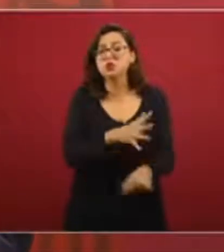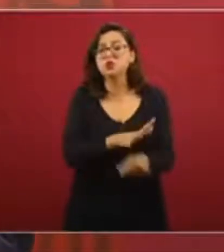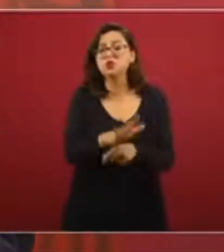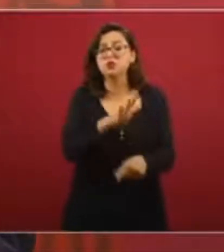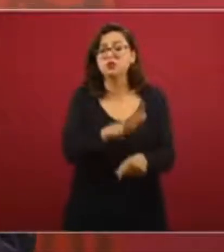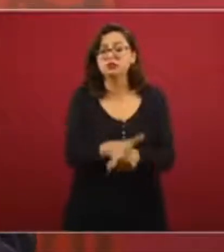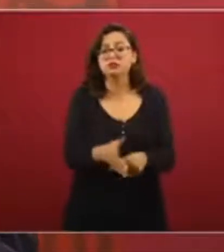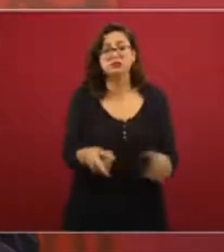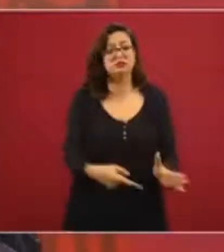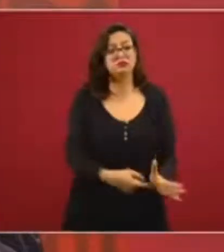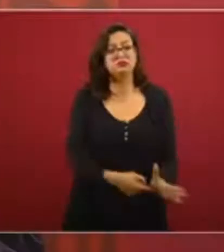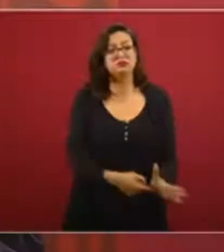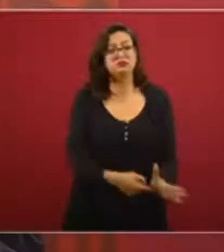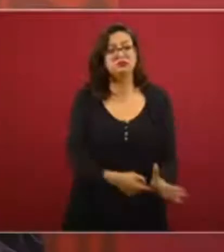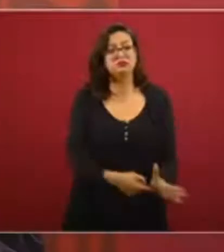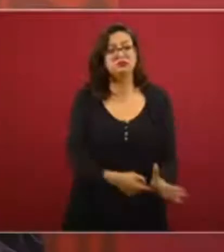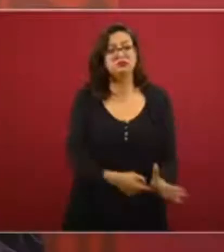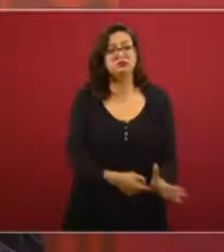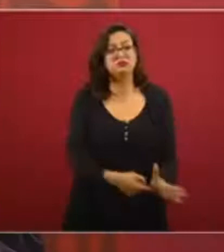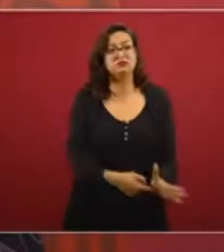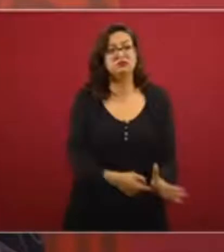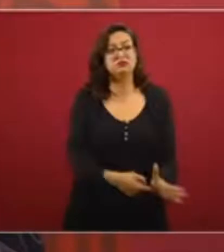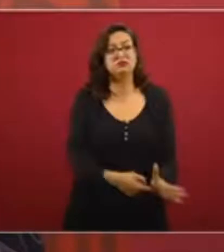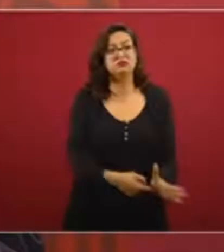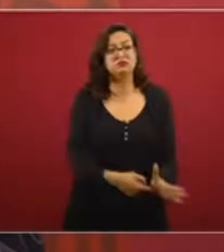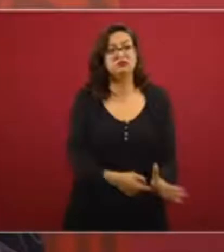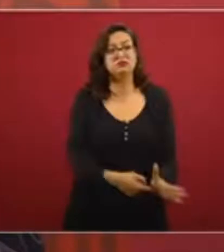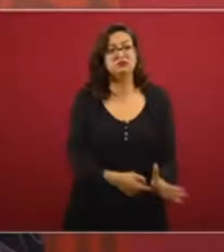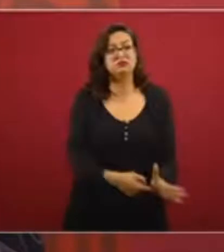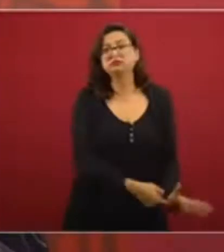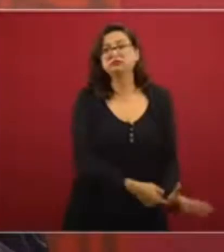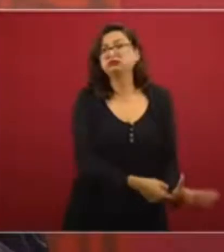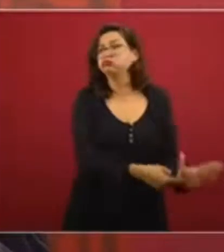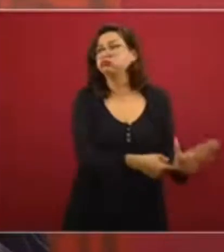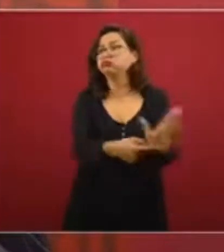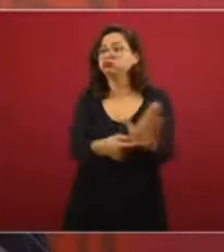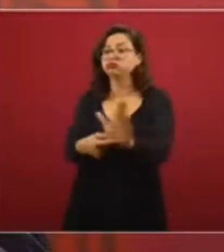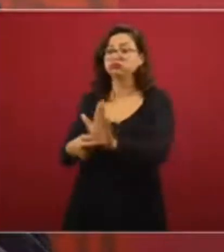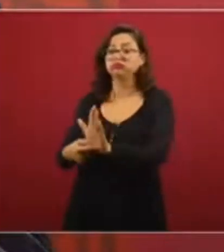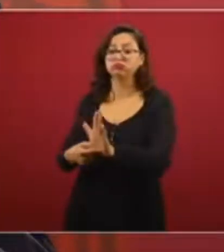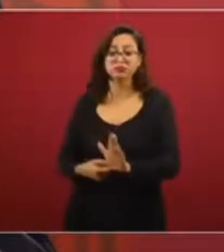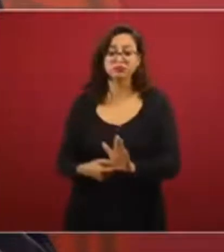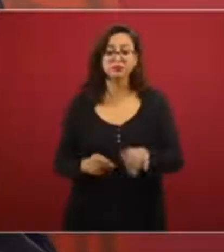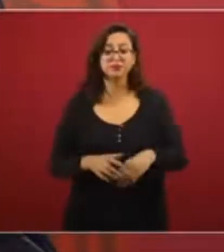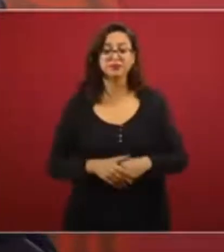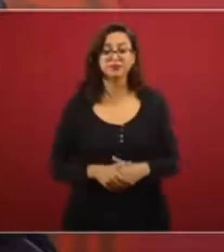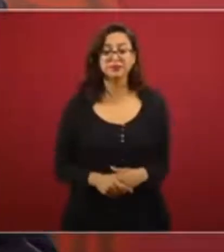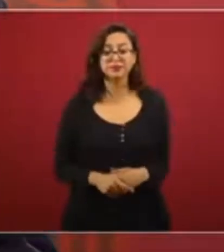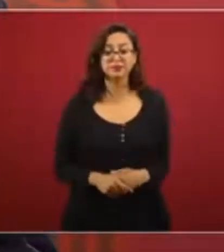que se conozca la verdad so that the truth be known,